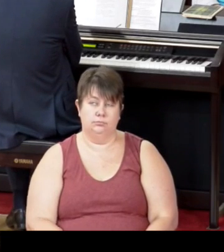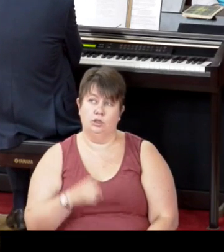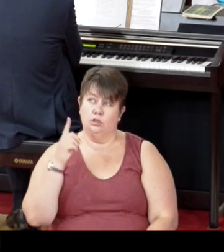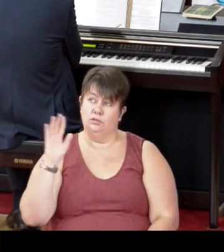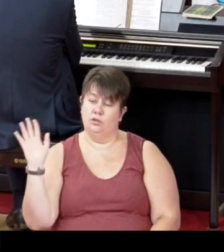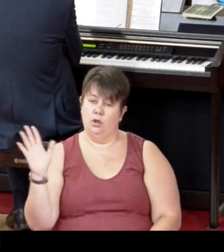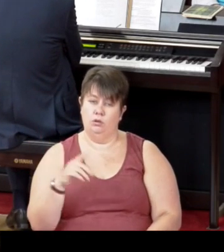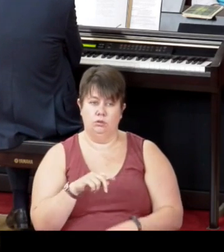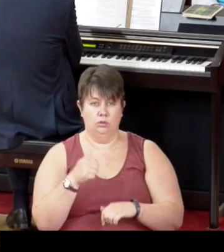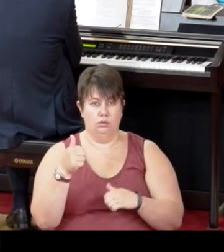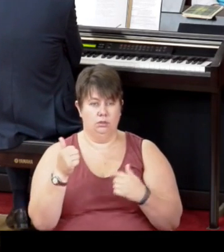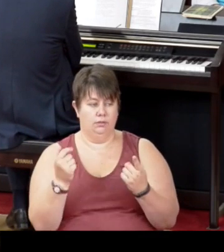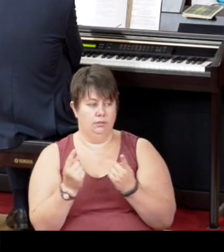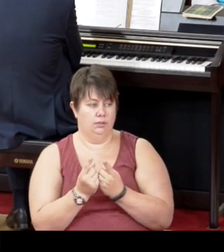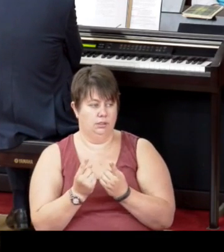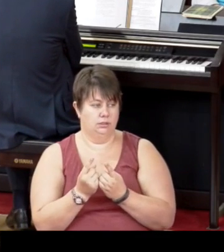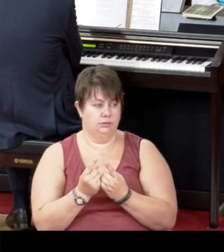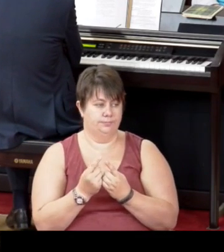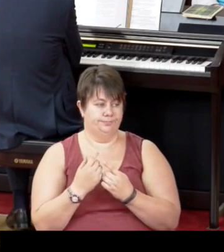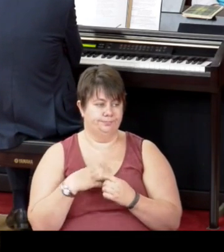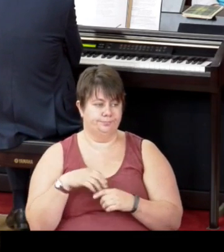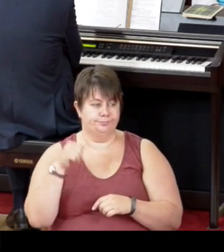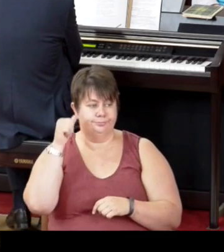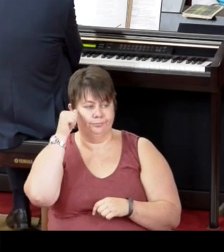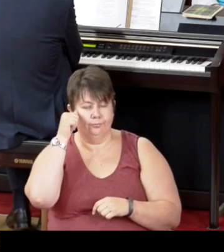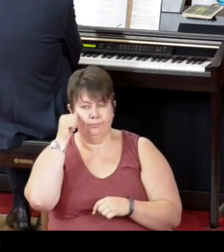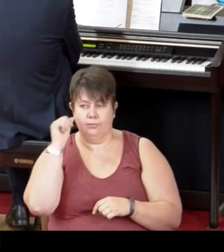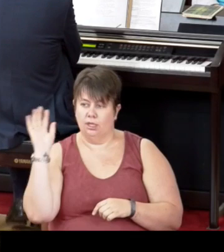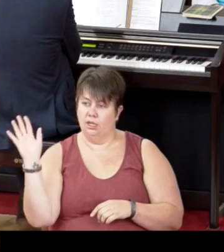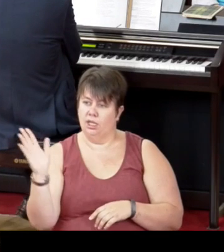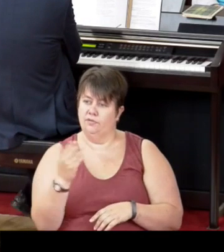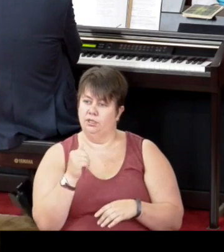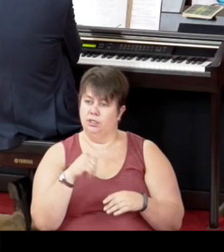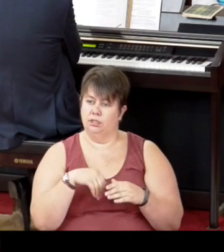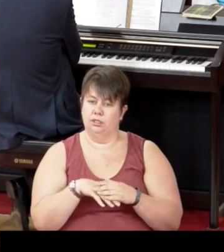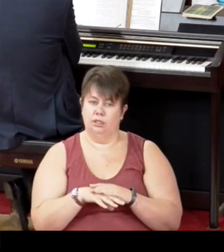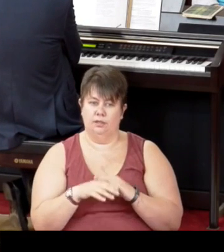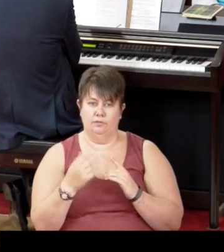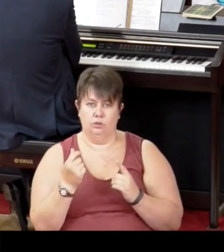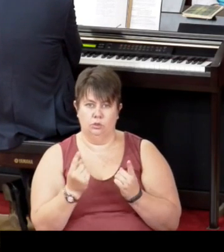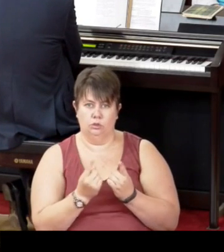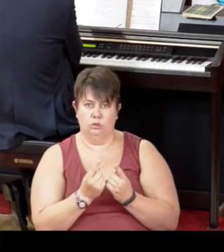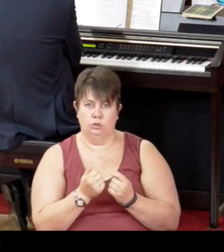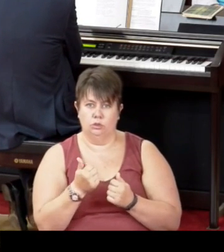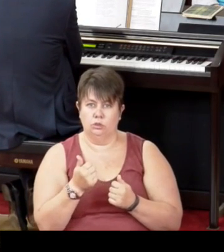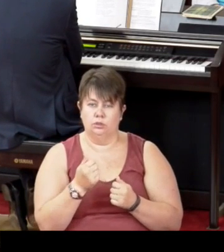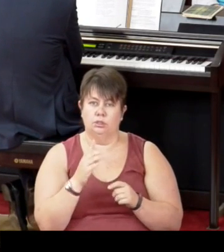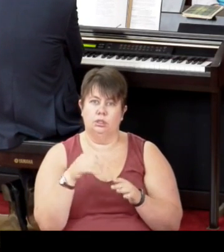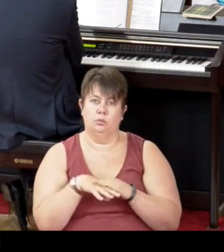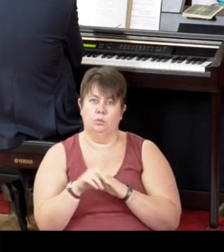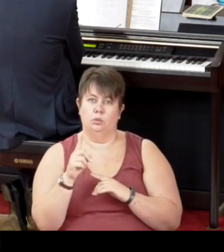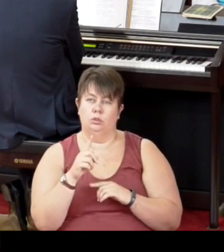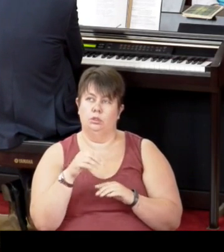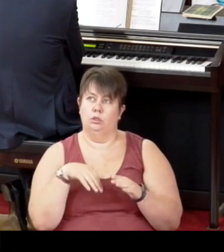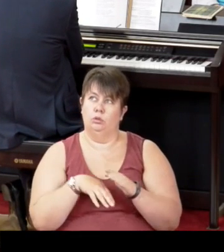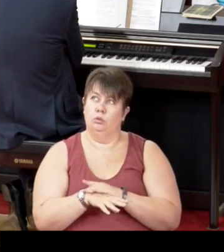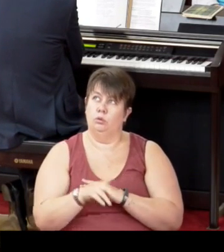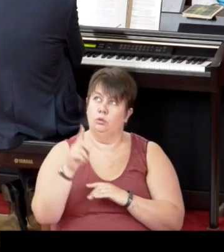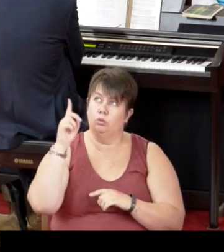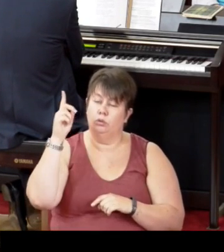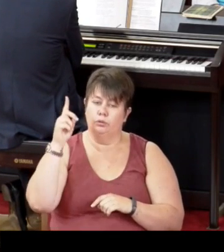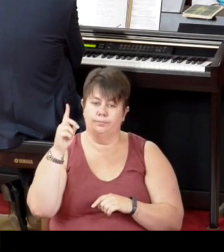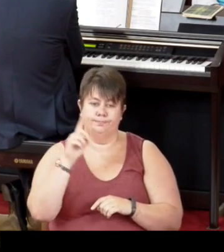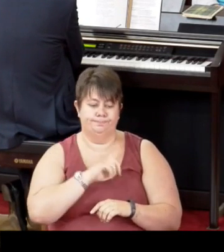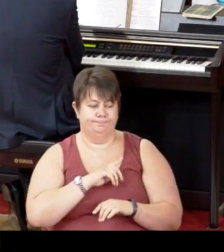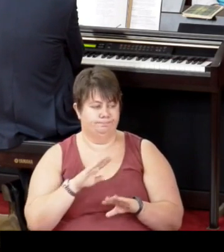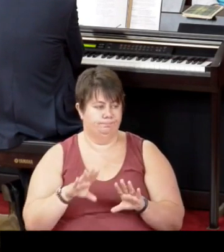God of all good things, we know that everything that is good has its source in you. Out of the blessings